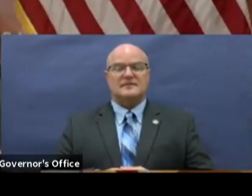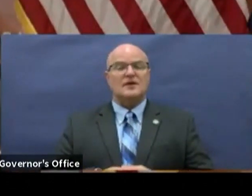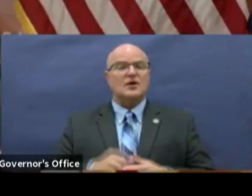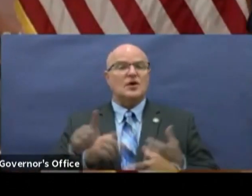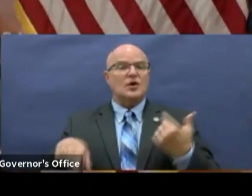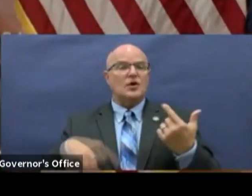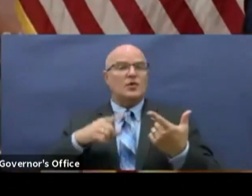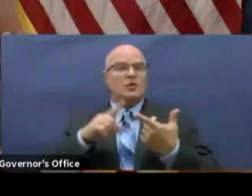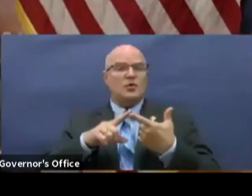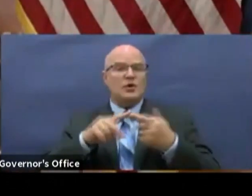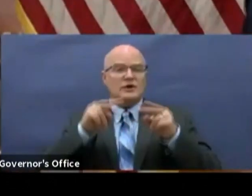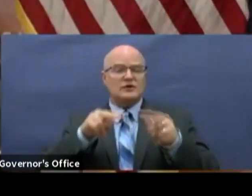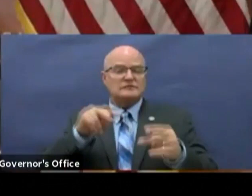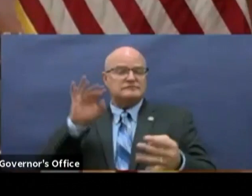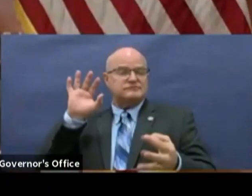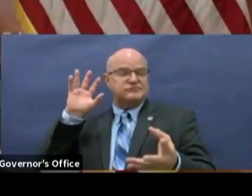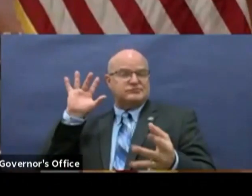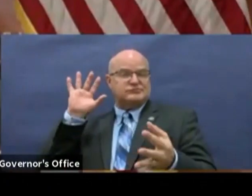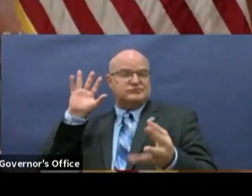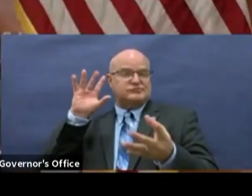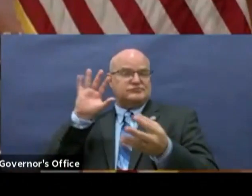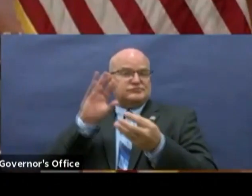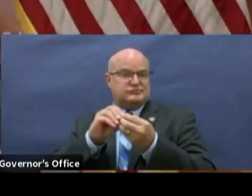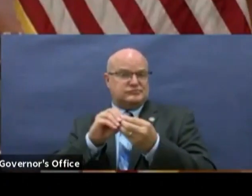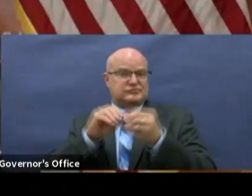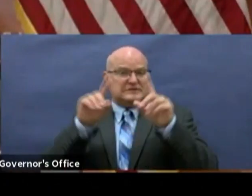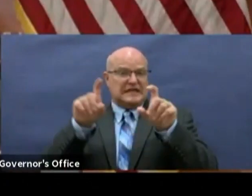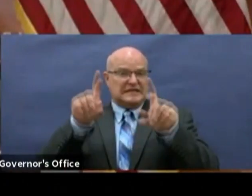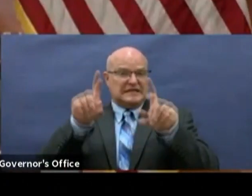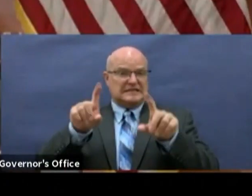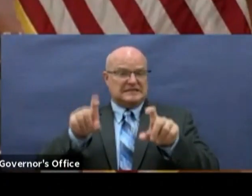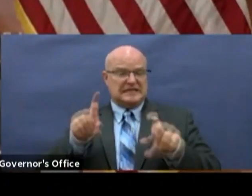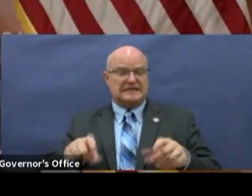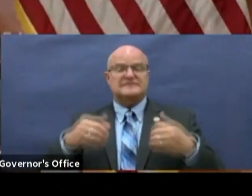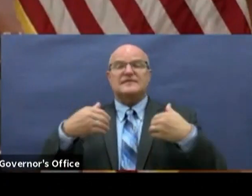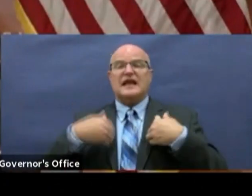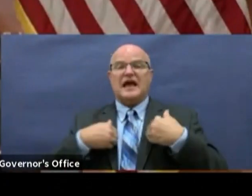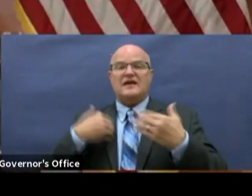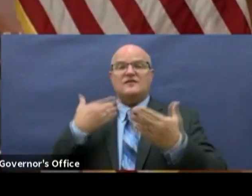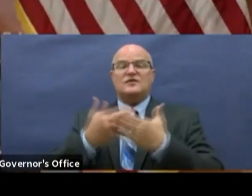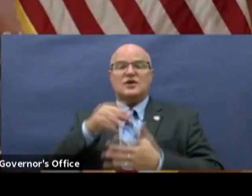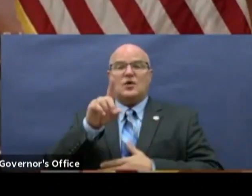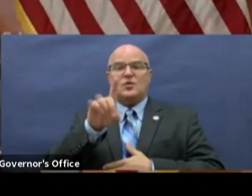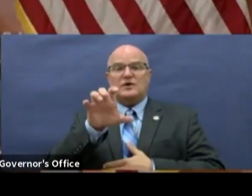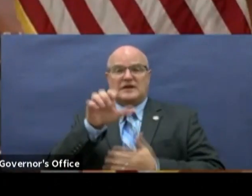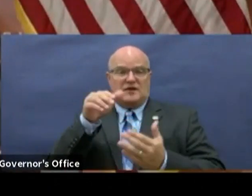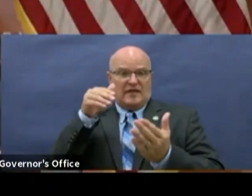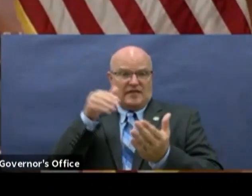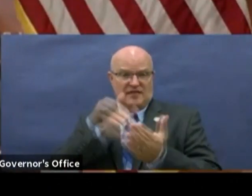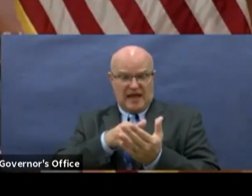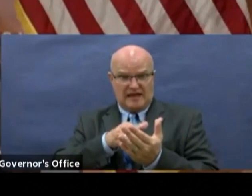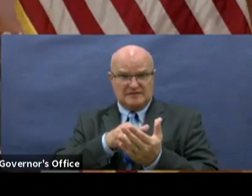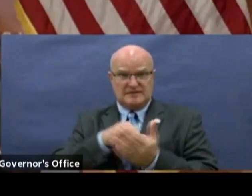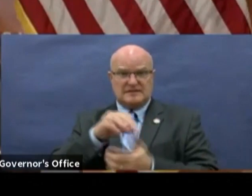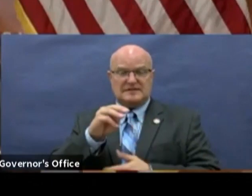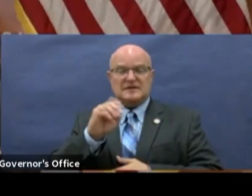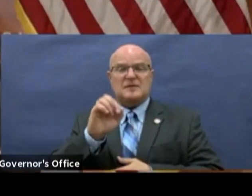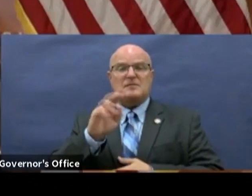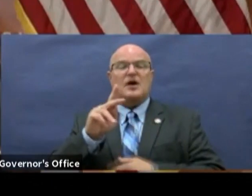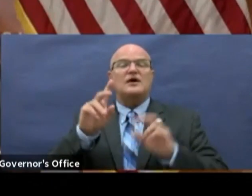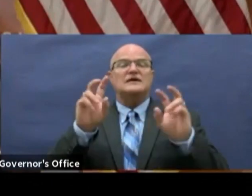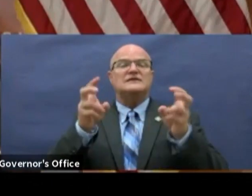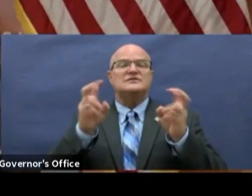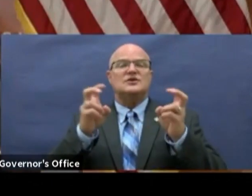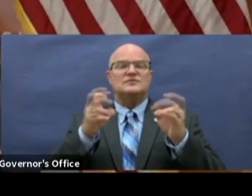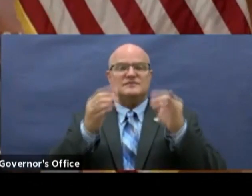Whenever you look at our cumulative test, we have reached the 100,000 mark in terms